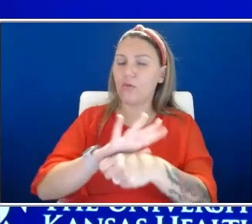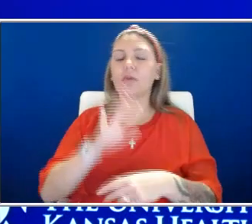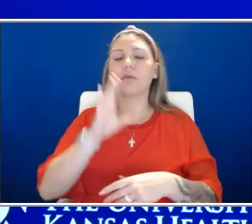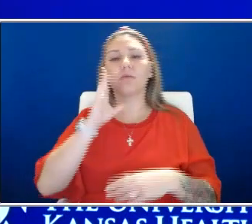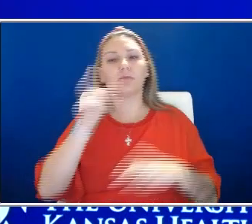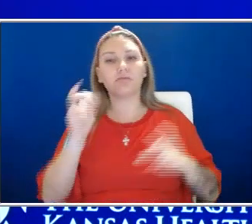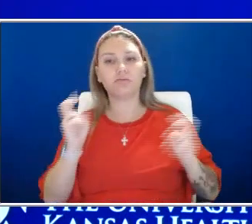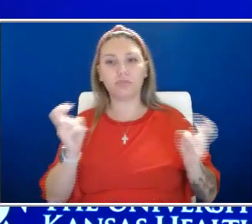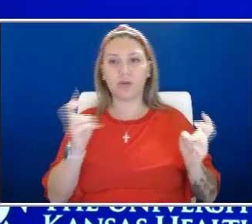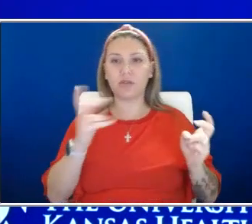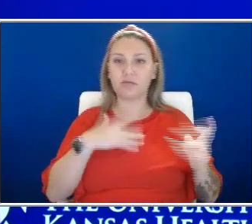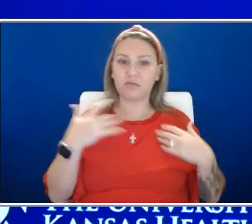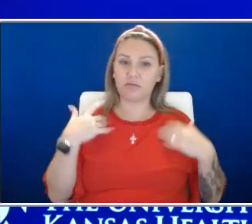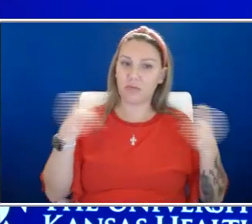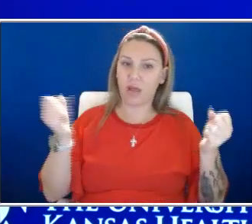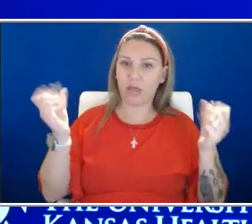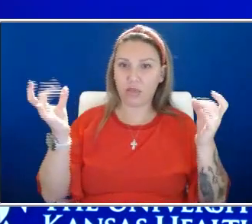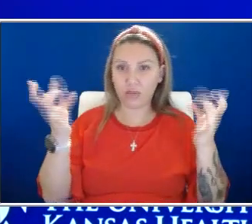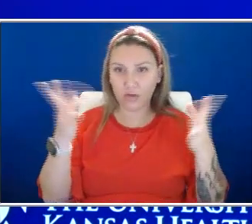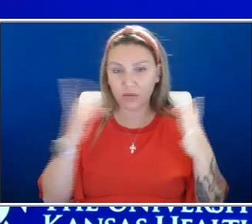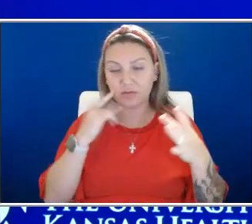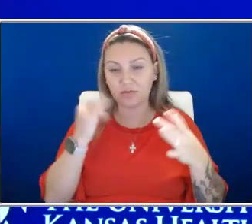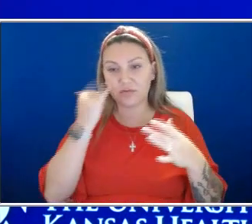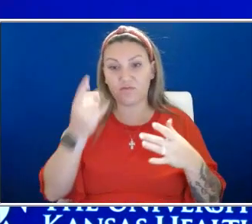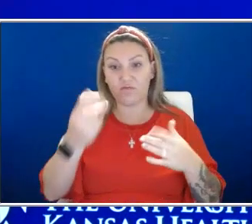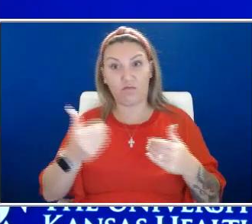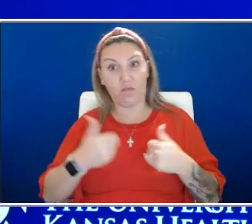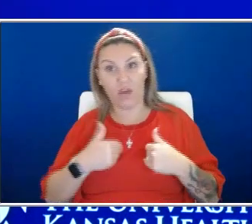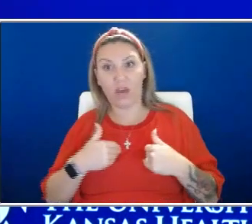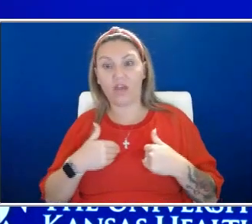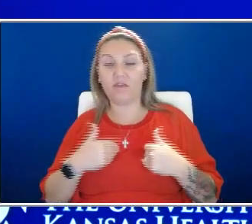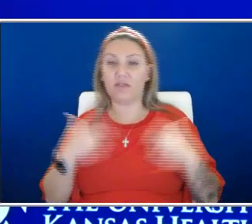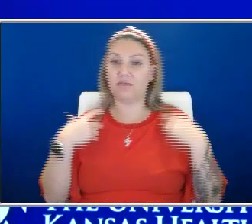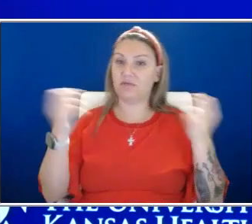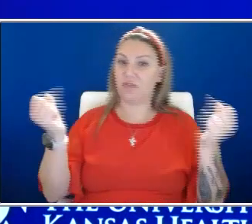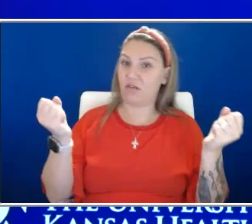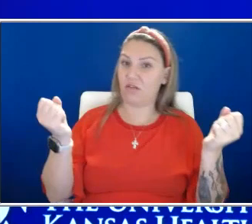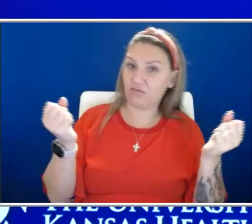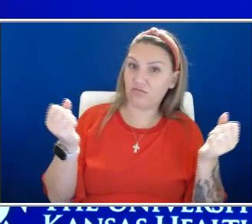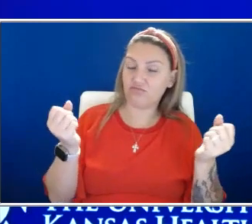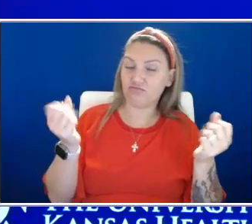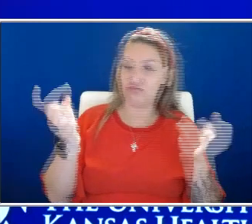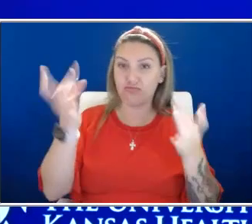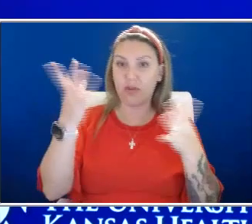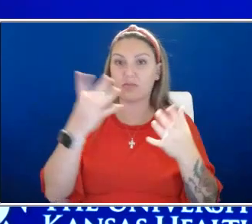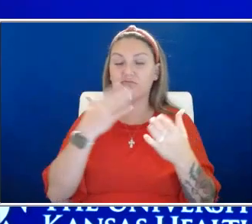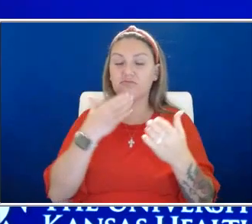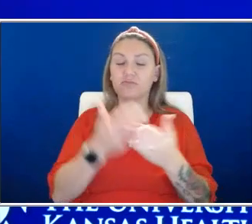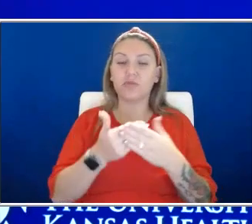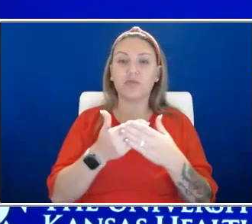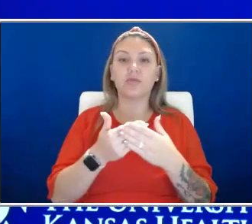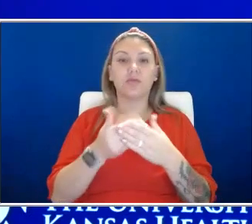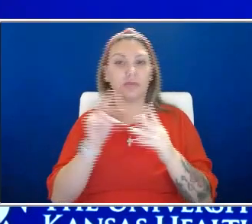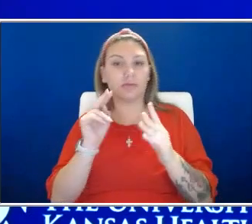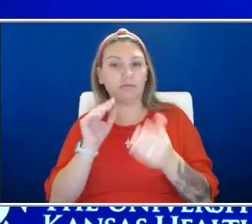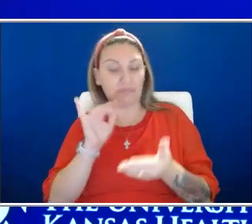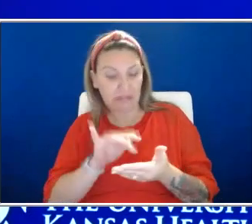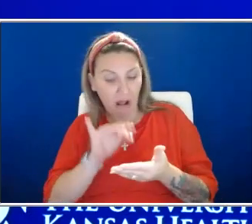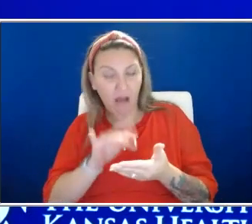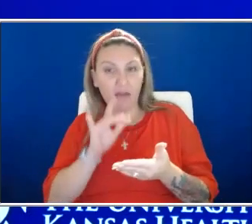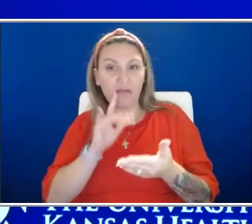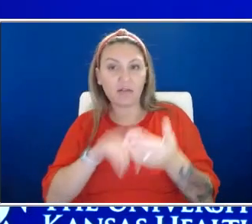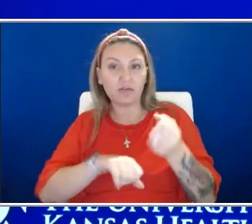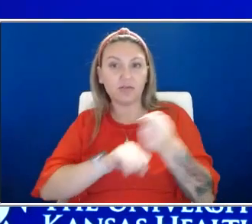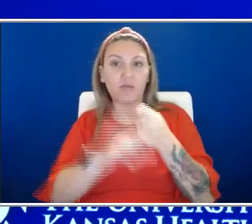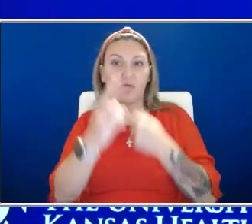Really, certainly if you have it, it's a health crisis for you. It's a good observational study. It certainly would support one of the reasons we